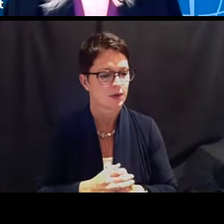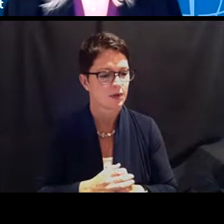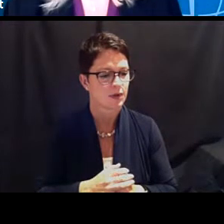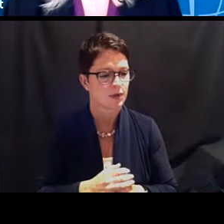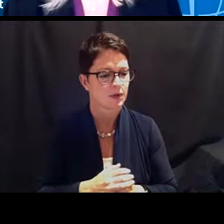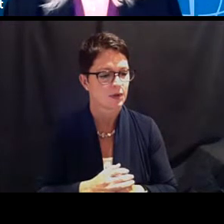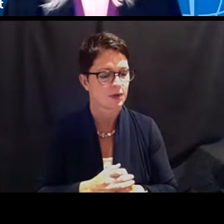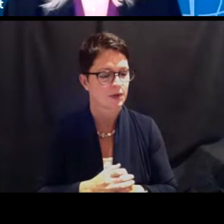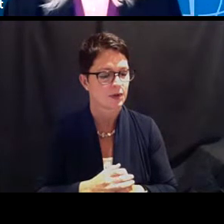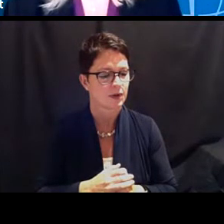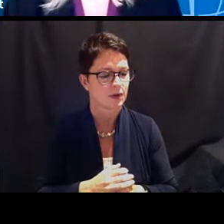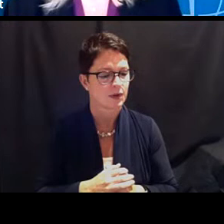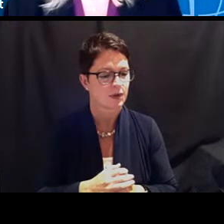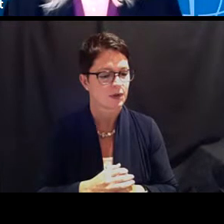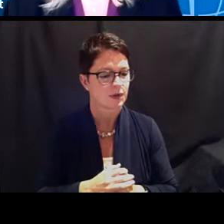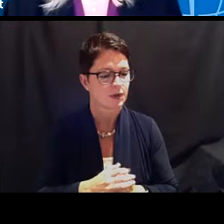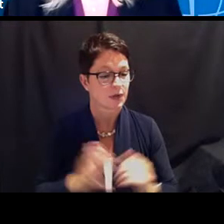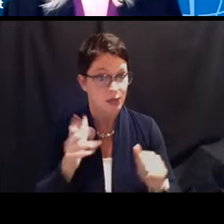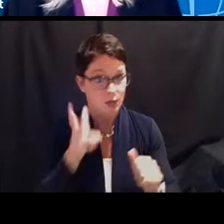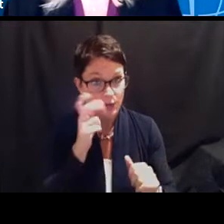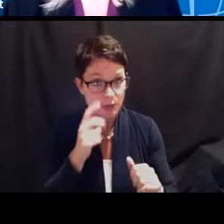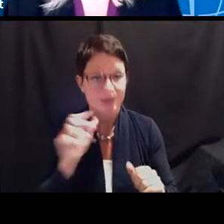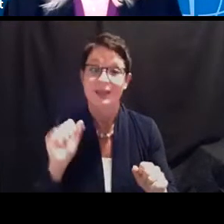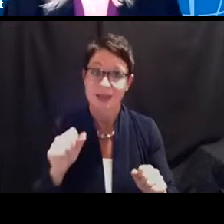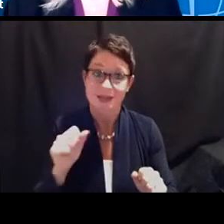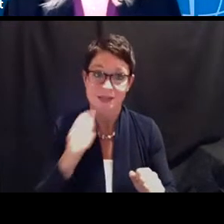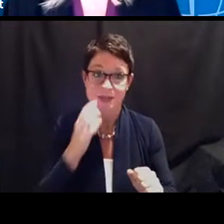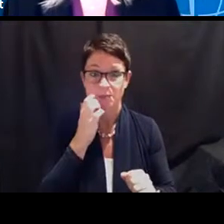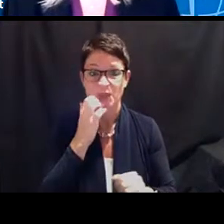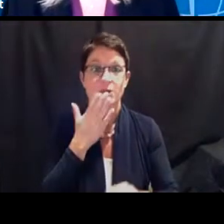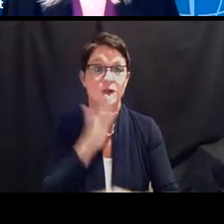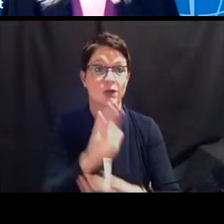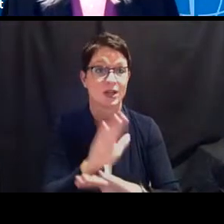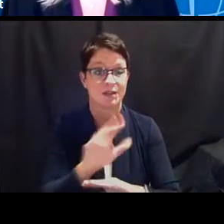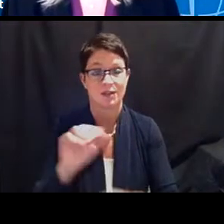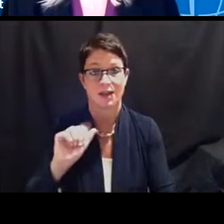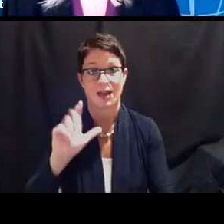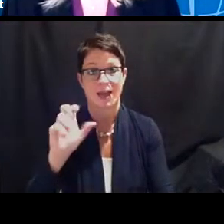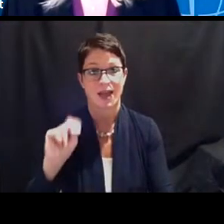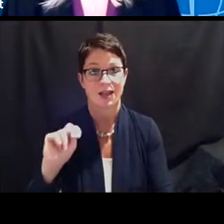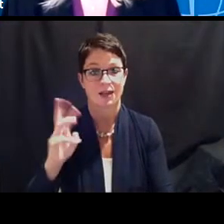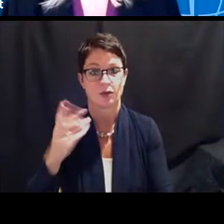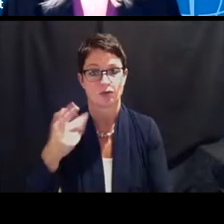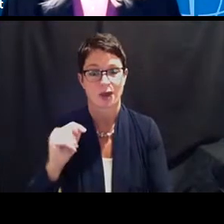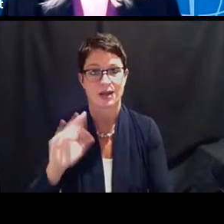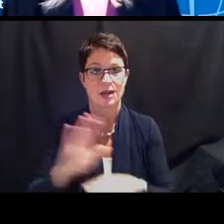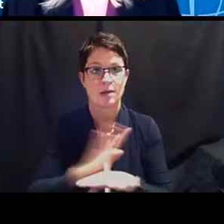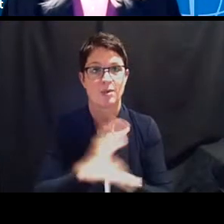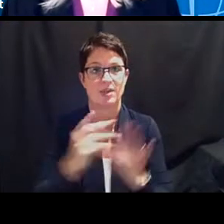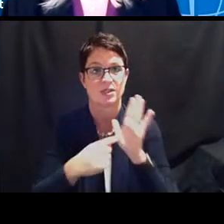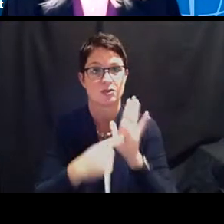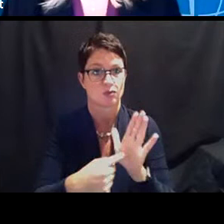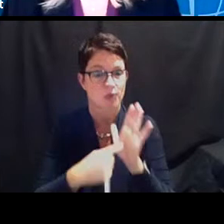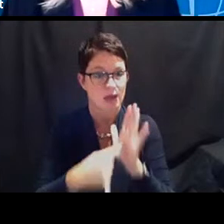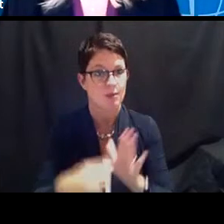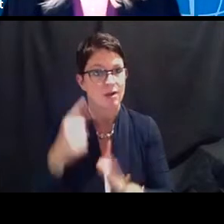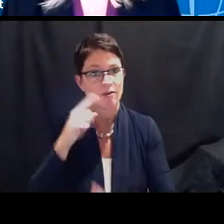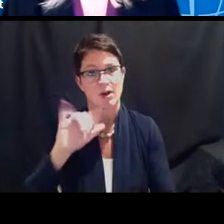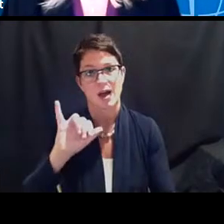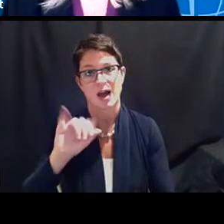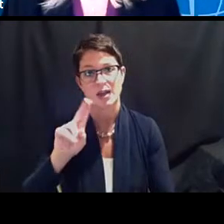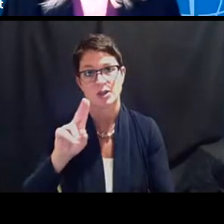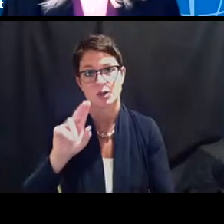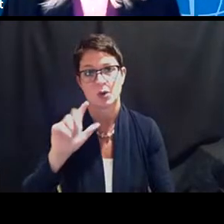Yes. Okay. Good evening, everyone. My name is Alan Wright. I'm a business rep for IUOE